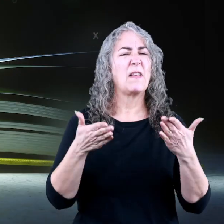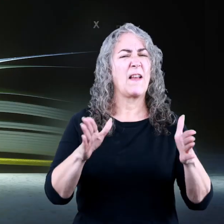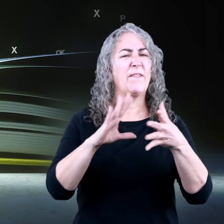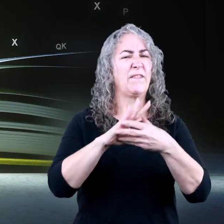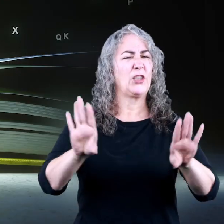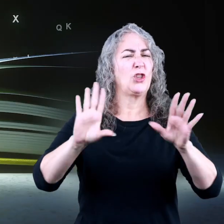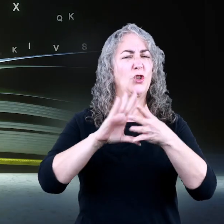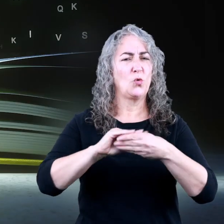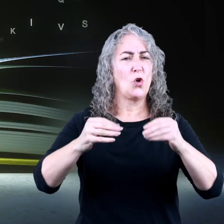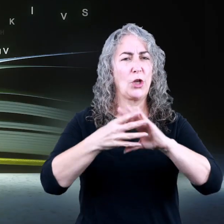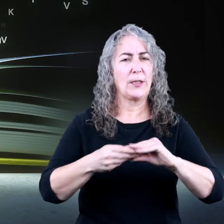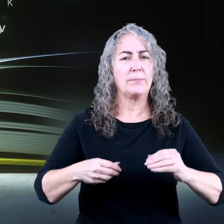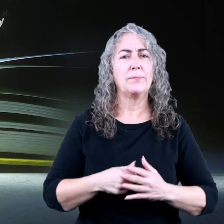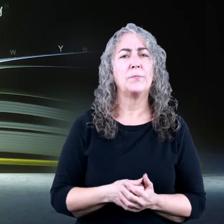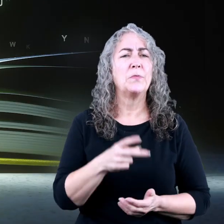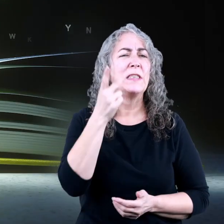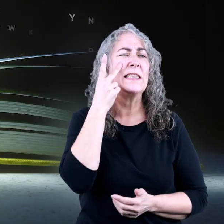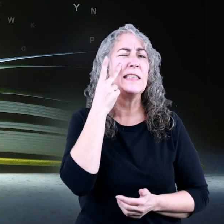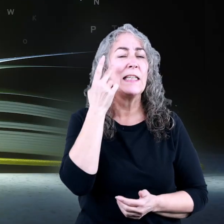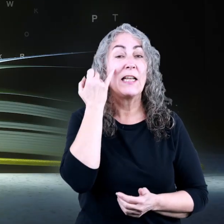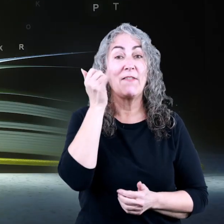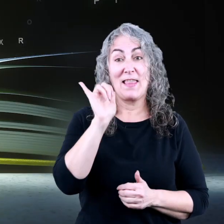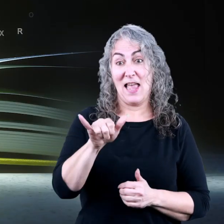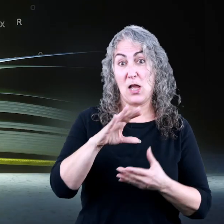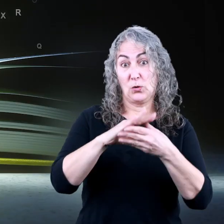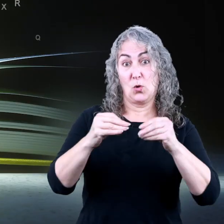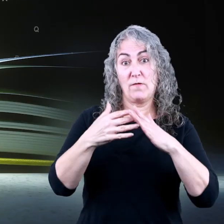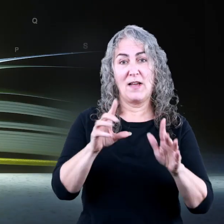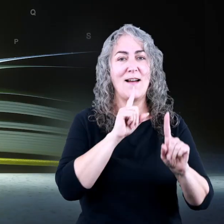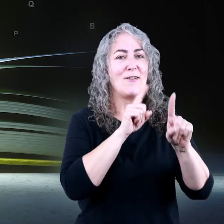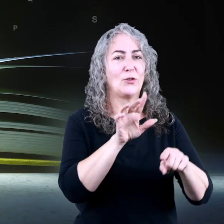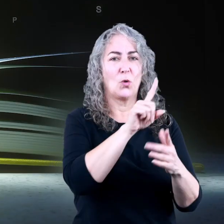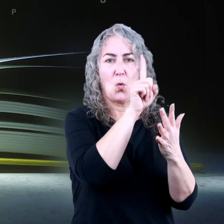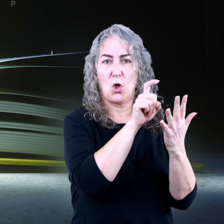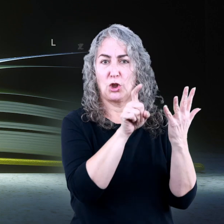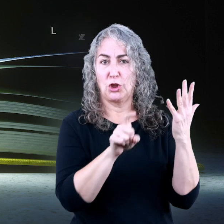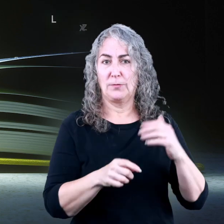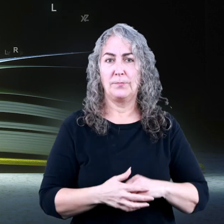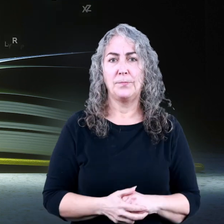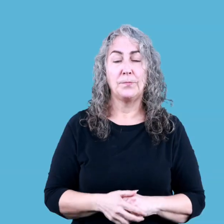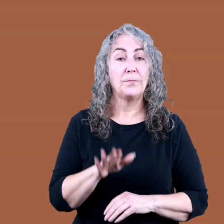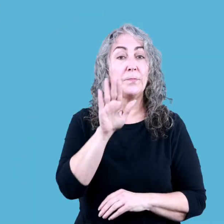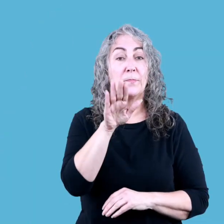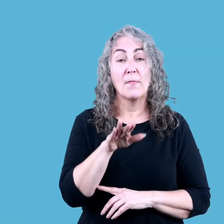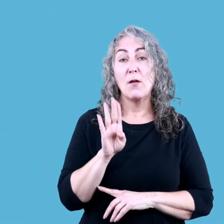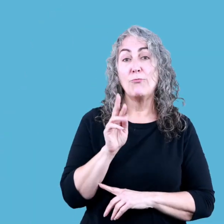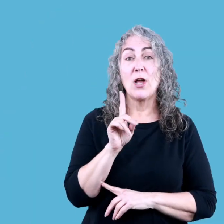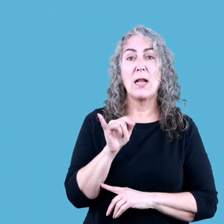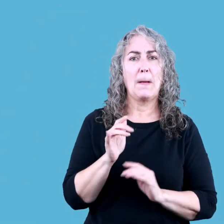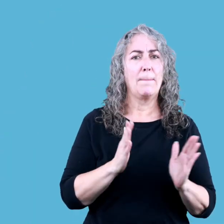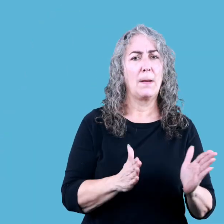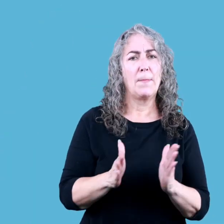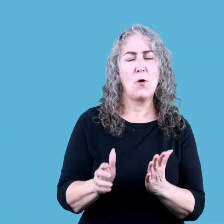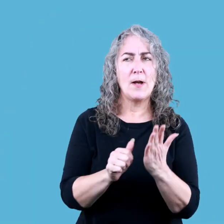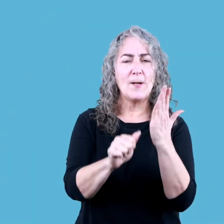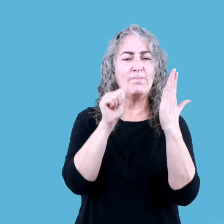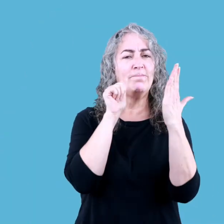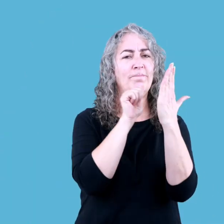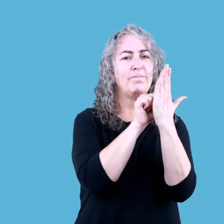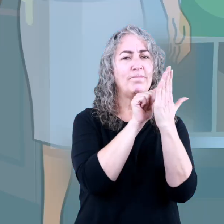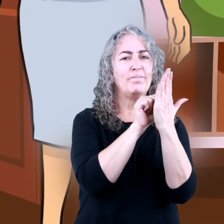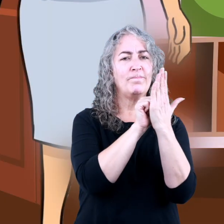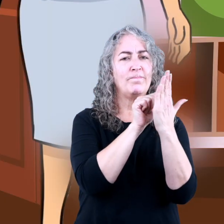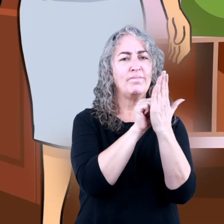Let's finish the rest of the story and see if we can answer those questions. Bradley prepared to knock on the